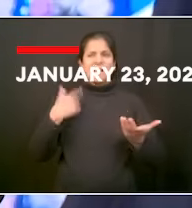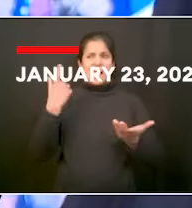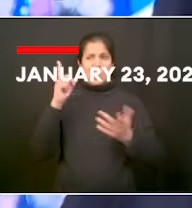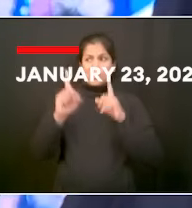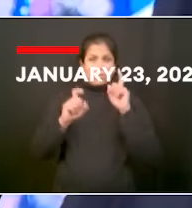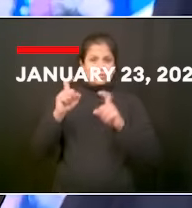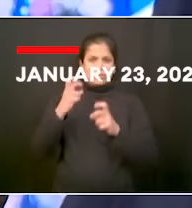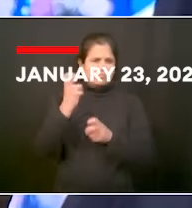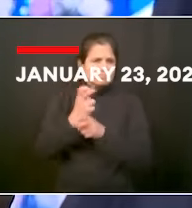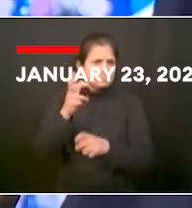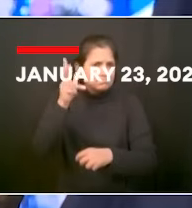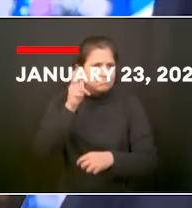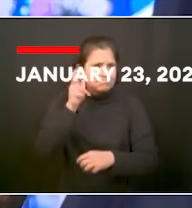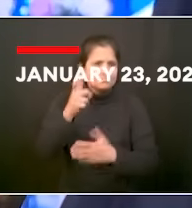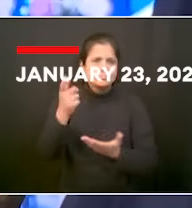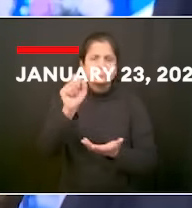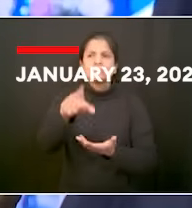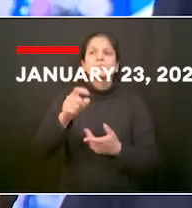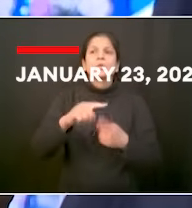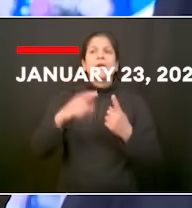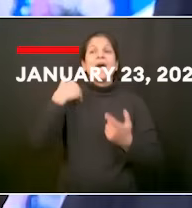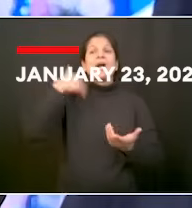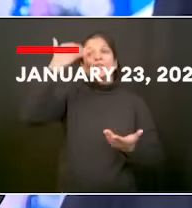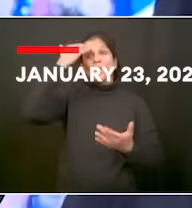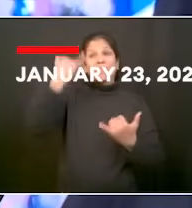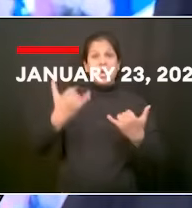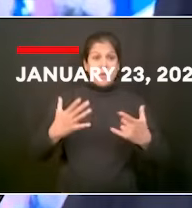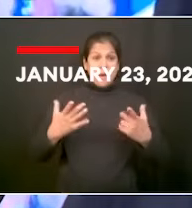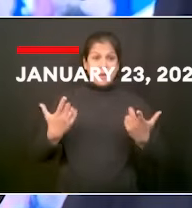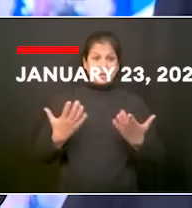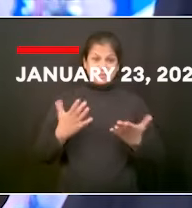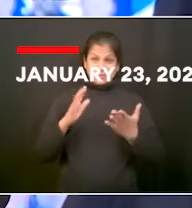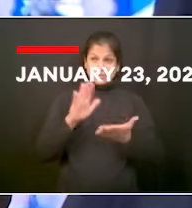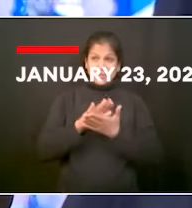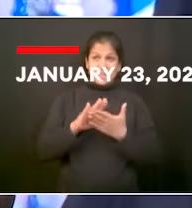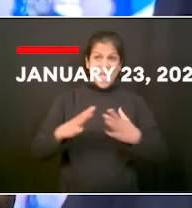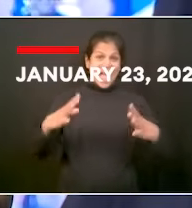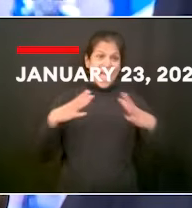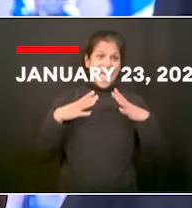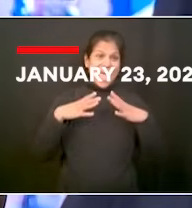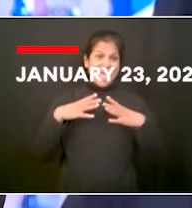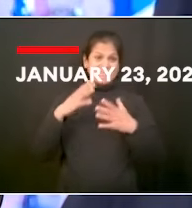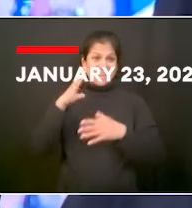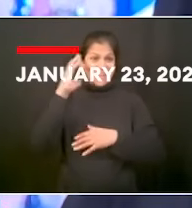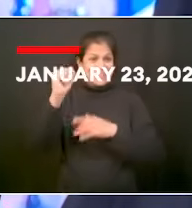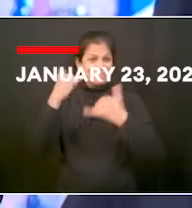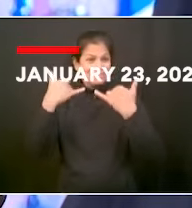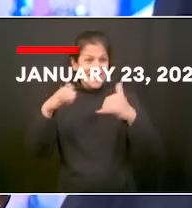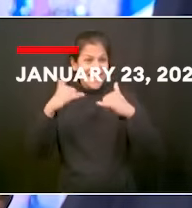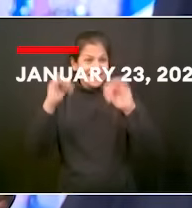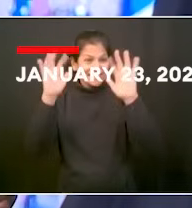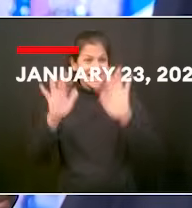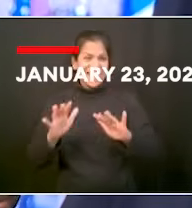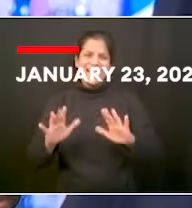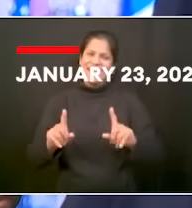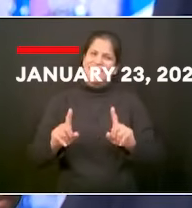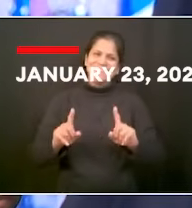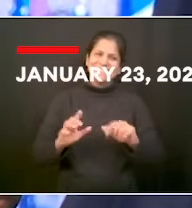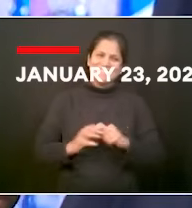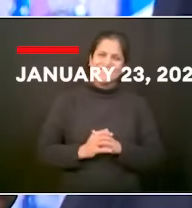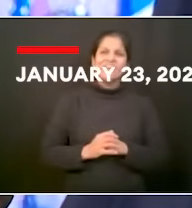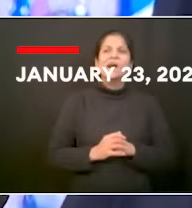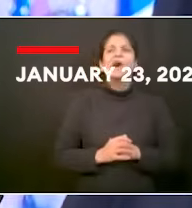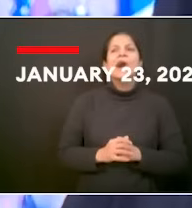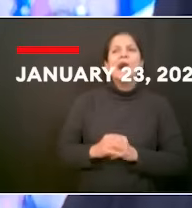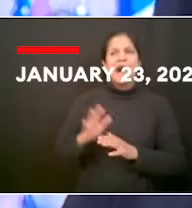of life's rare joys. I will tell you that growing up in the city was one of my favorite memories. To be very clear and direct with